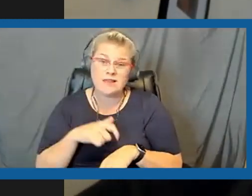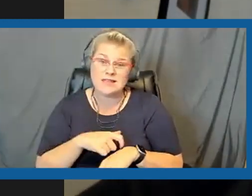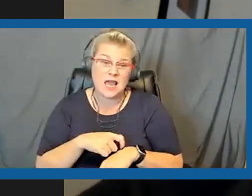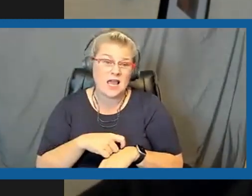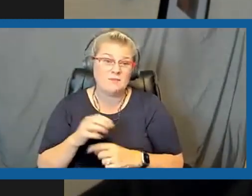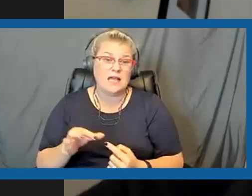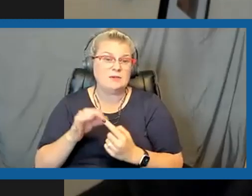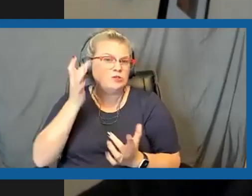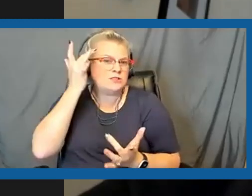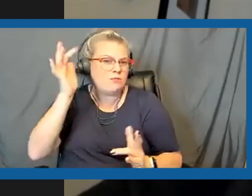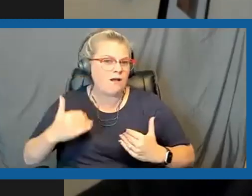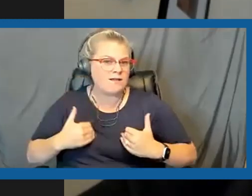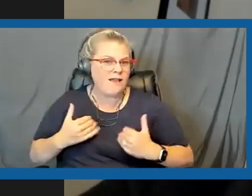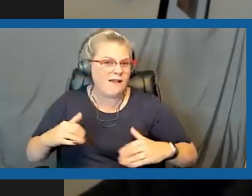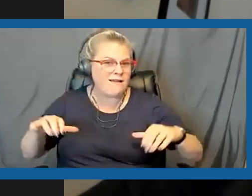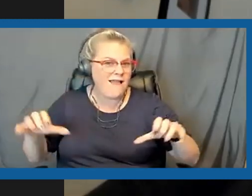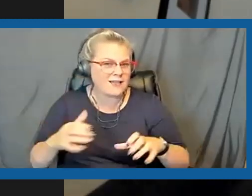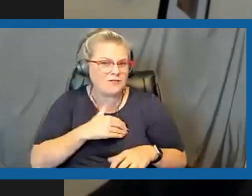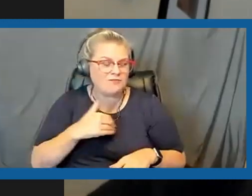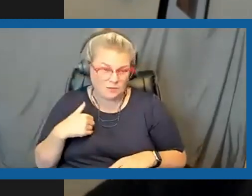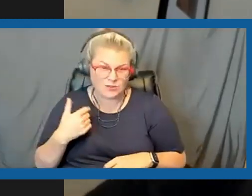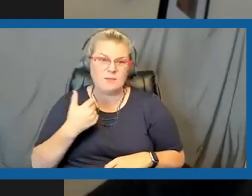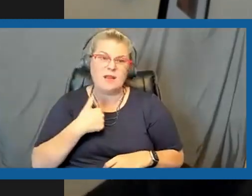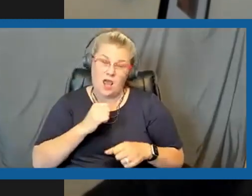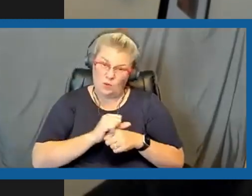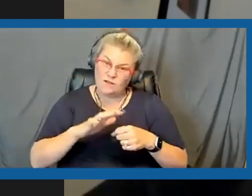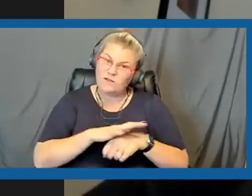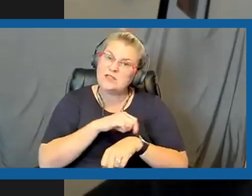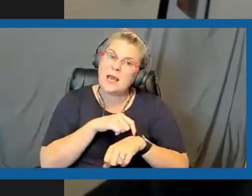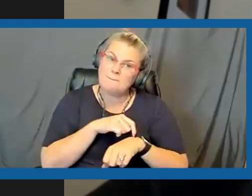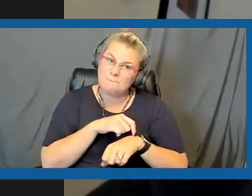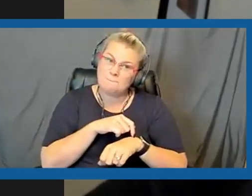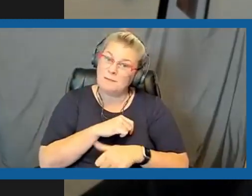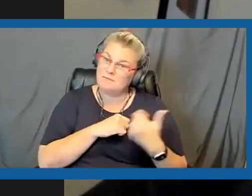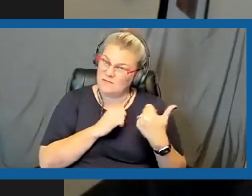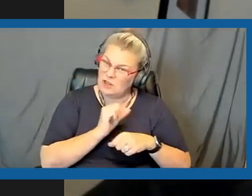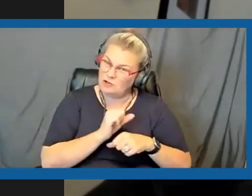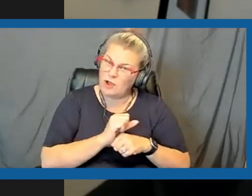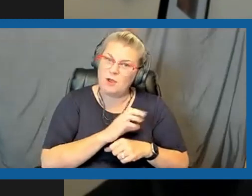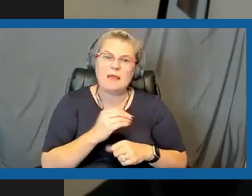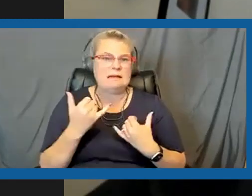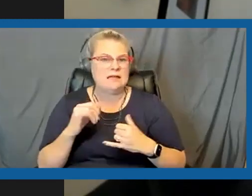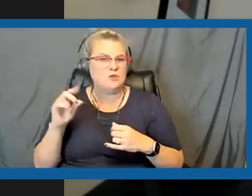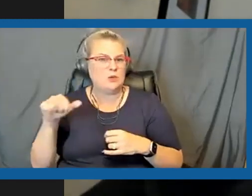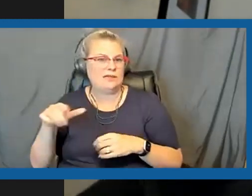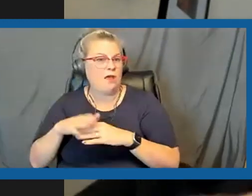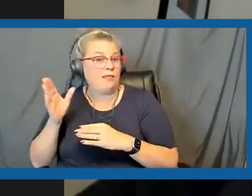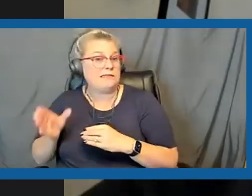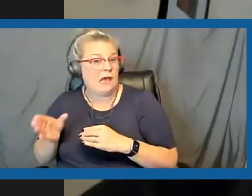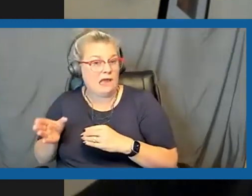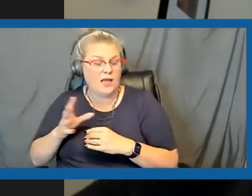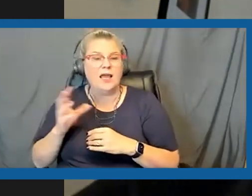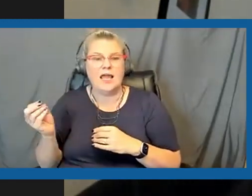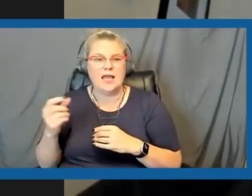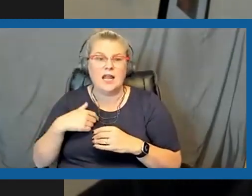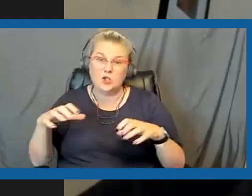especially smart, young, active members. I mean, I work full-time, another job, and do this on the side, and do a lot